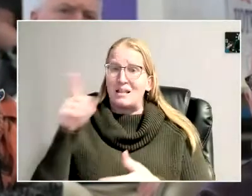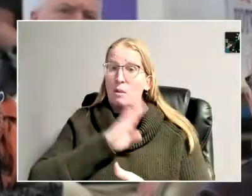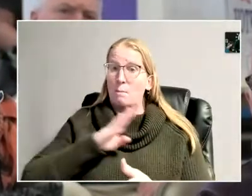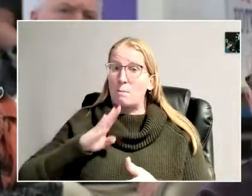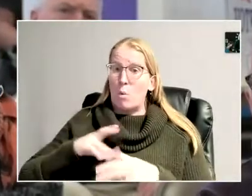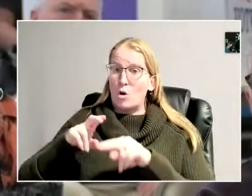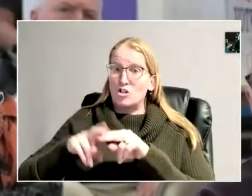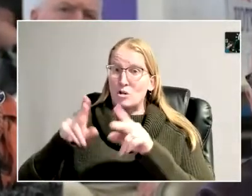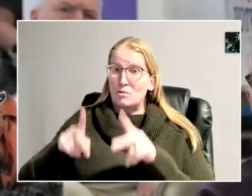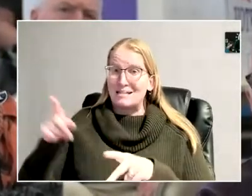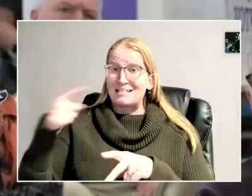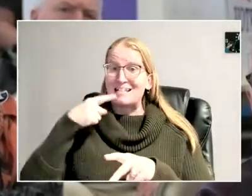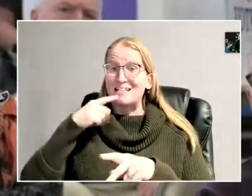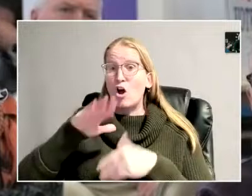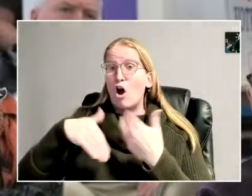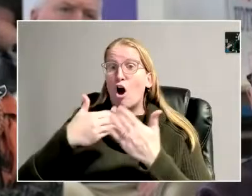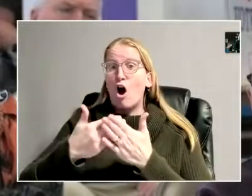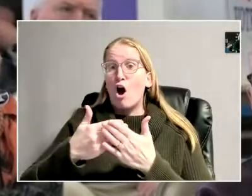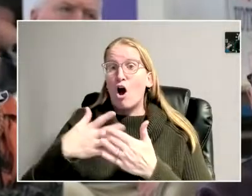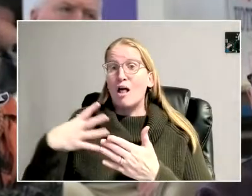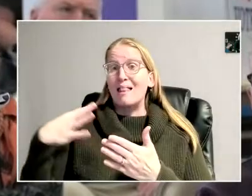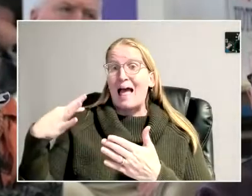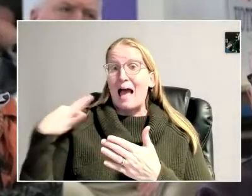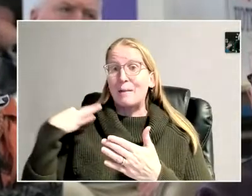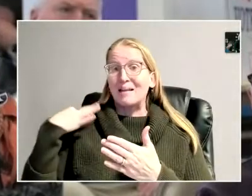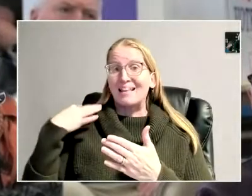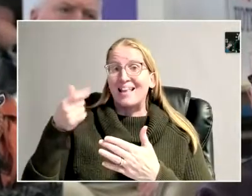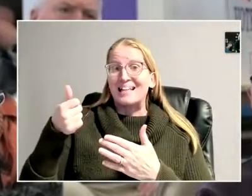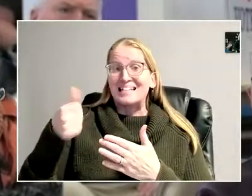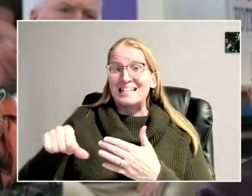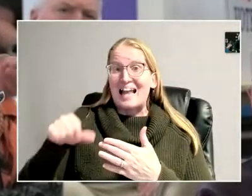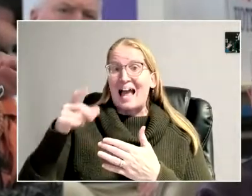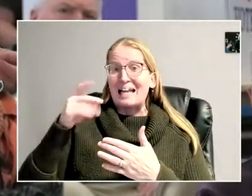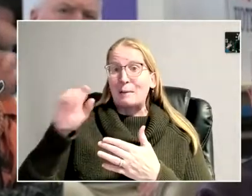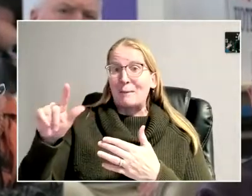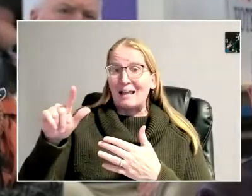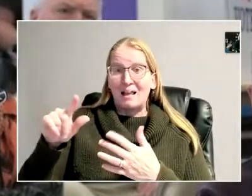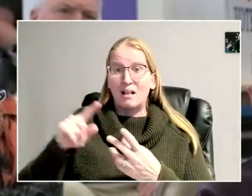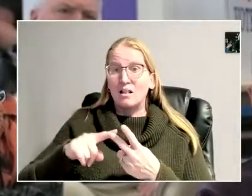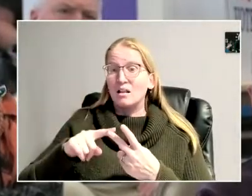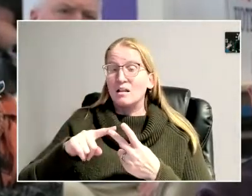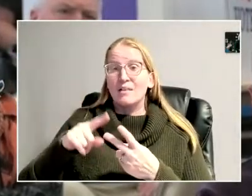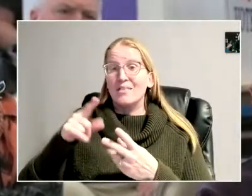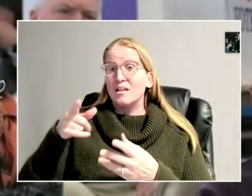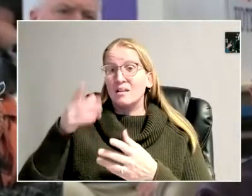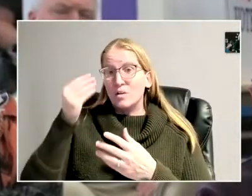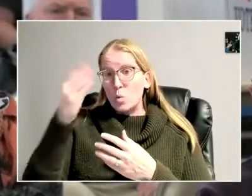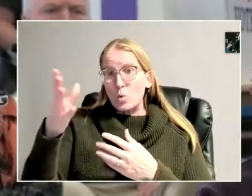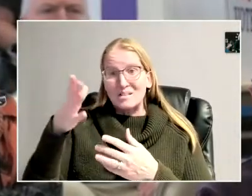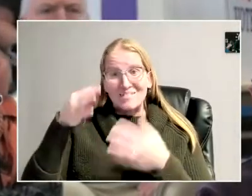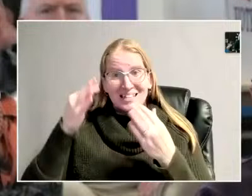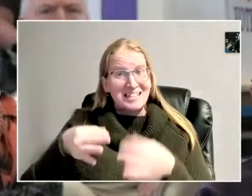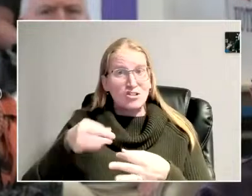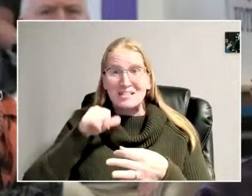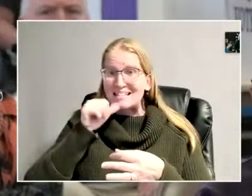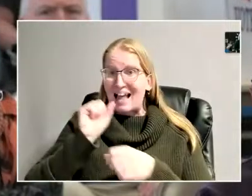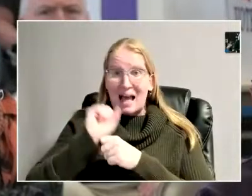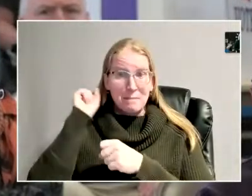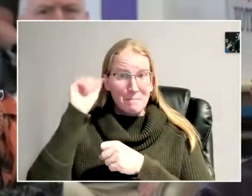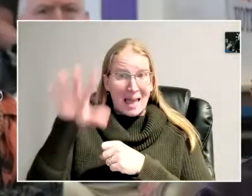denied appeals uh there are no notices of decision mailed to applicants um the scoring